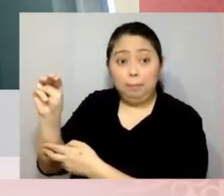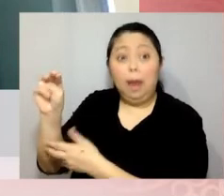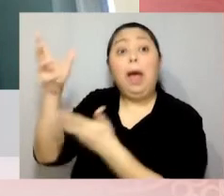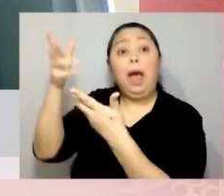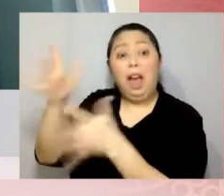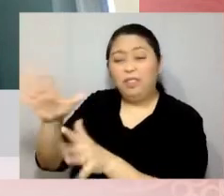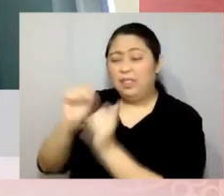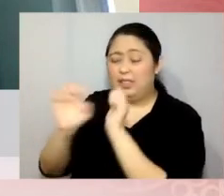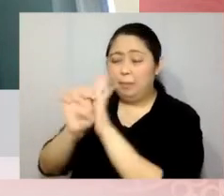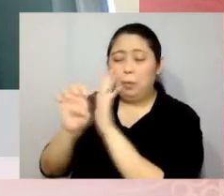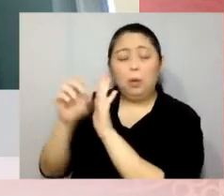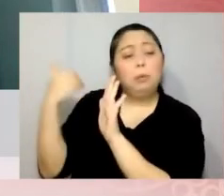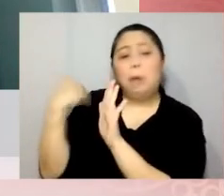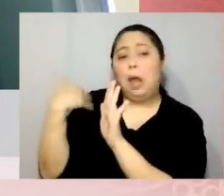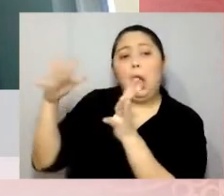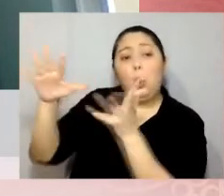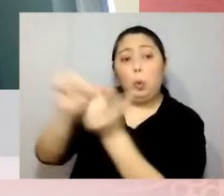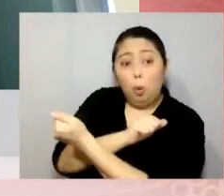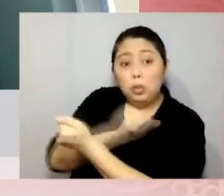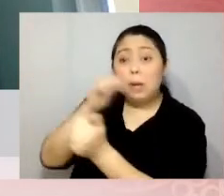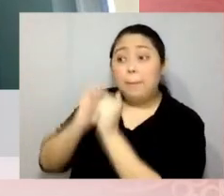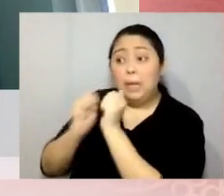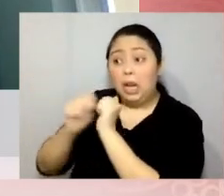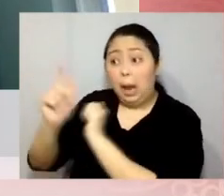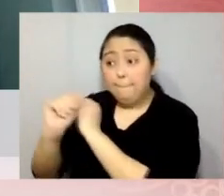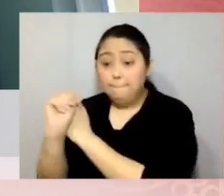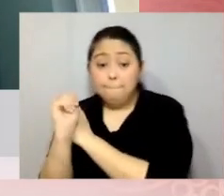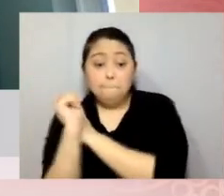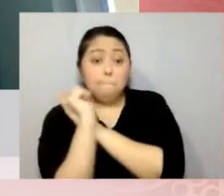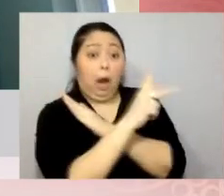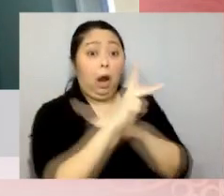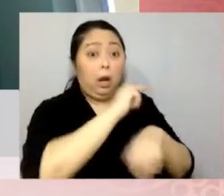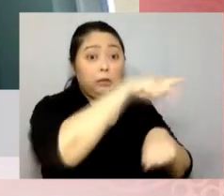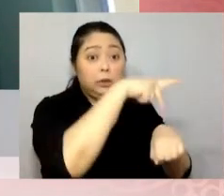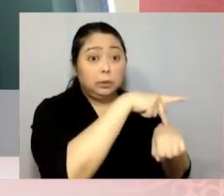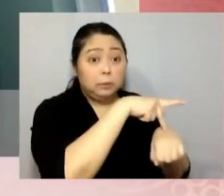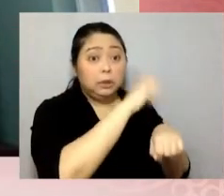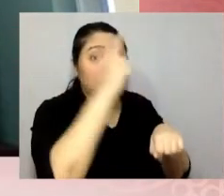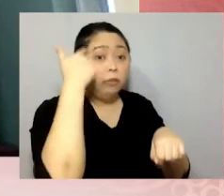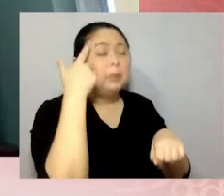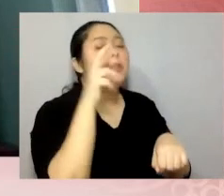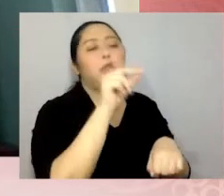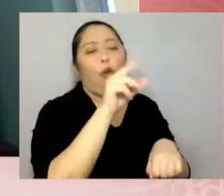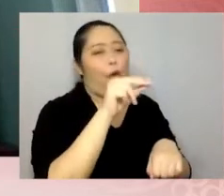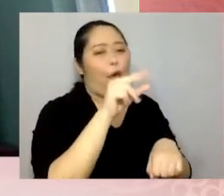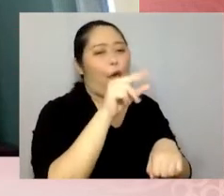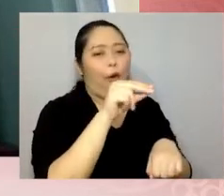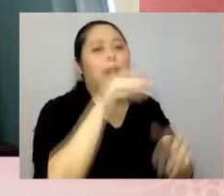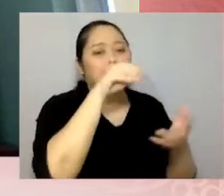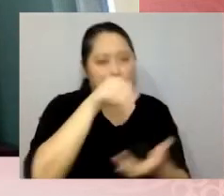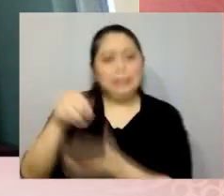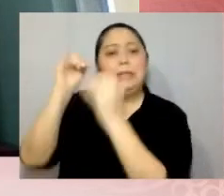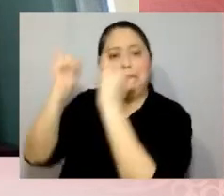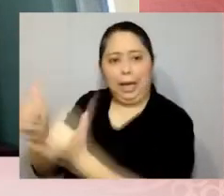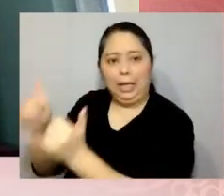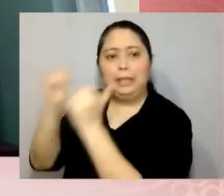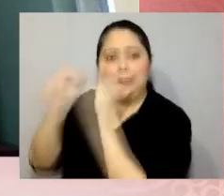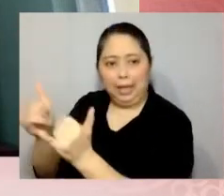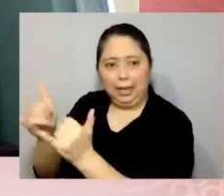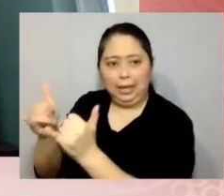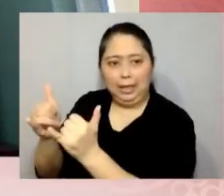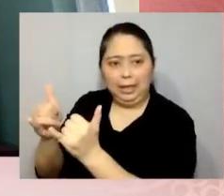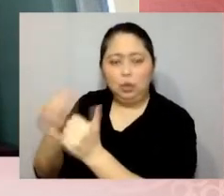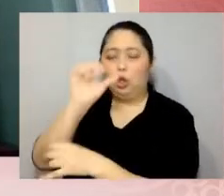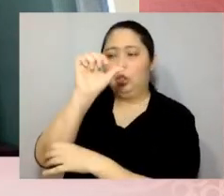remain with the Bangsamoro Regional Treasury with the FDMS. So yun po ang pagbabago. Okay. So we can